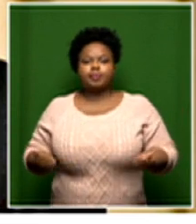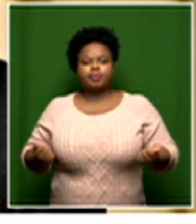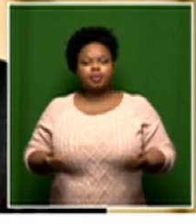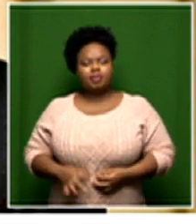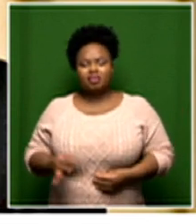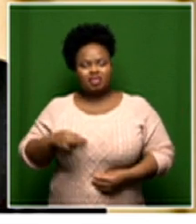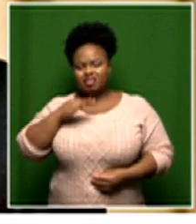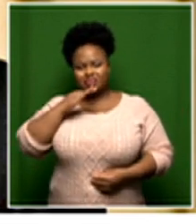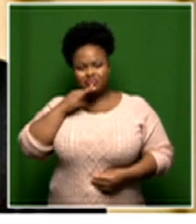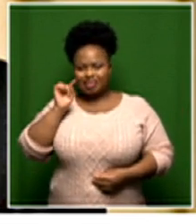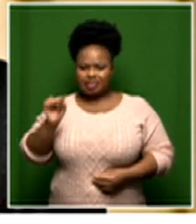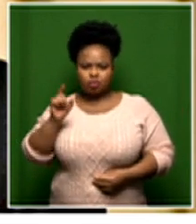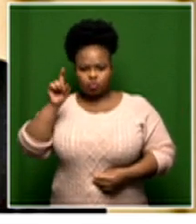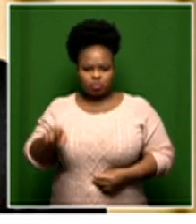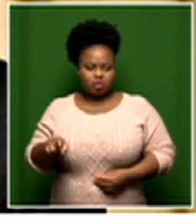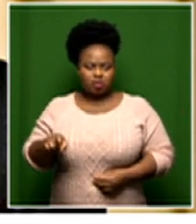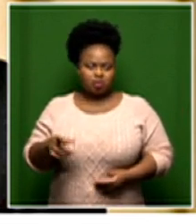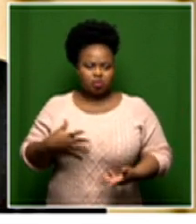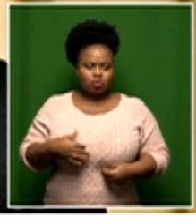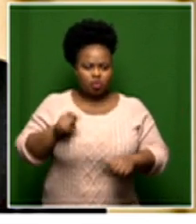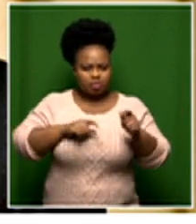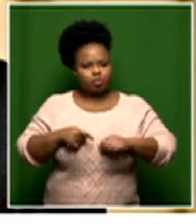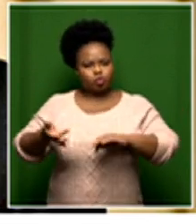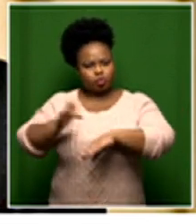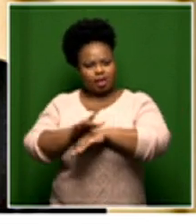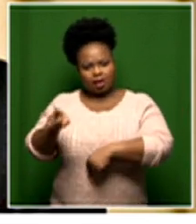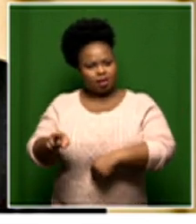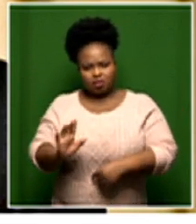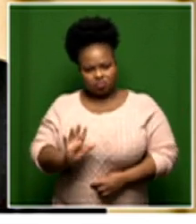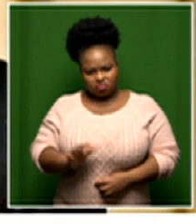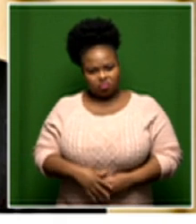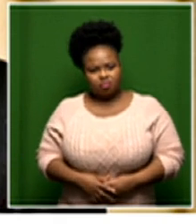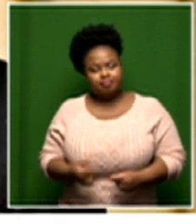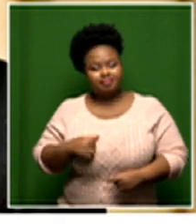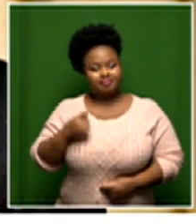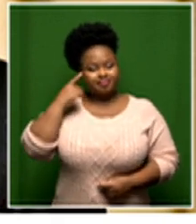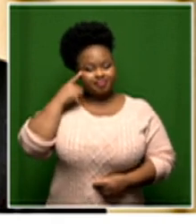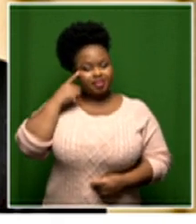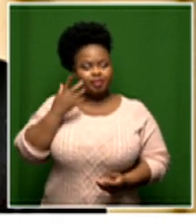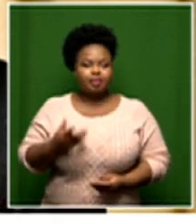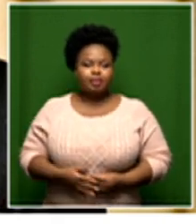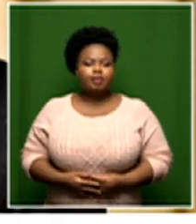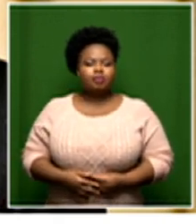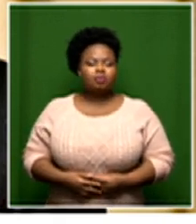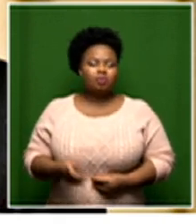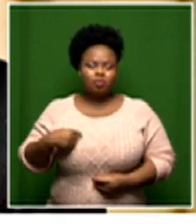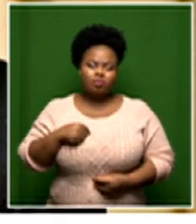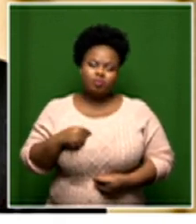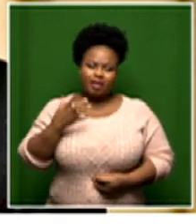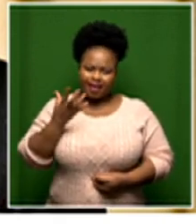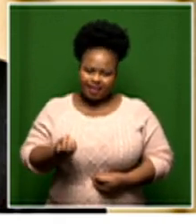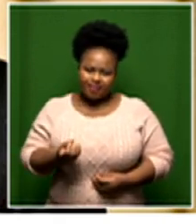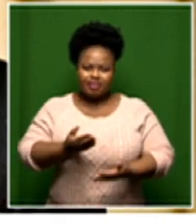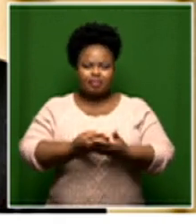it's not like that's where we can send people to die, as it were. So I think the point is that there are these